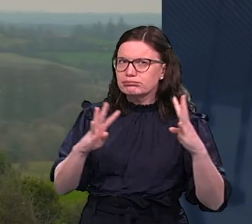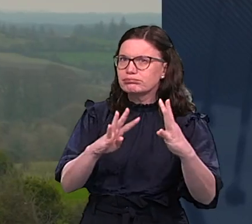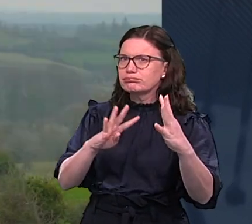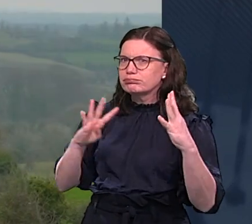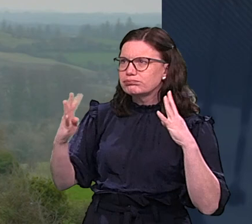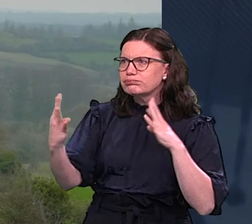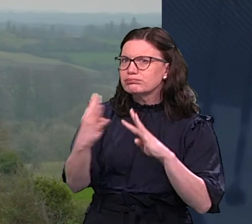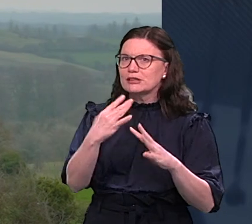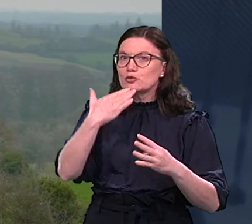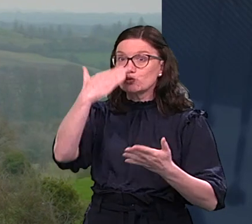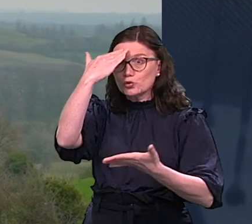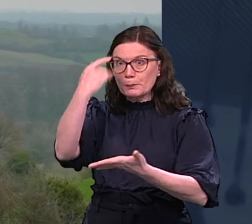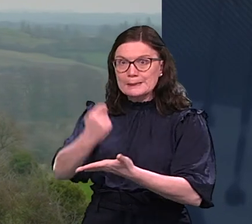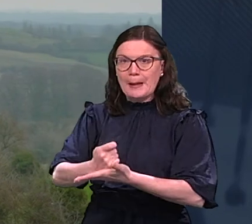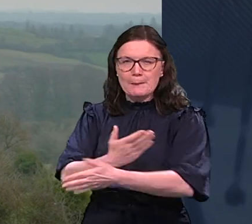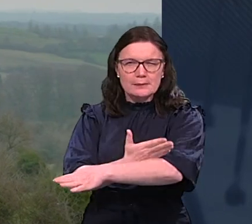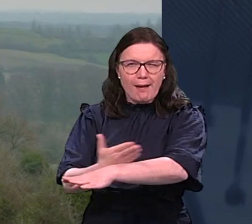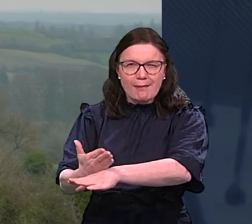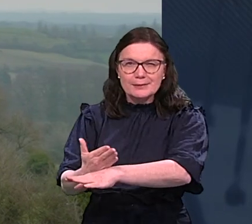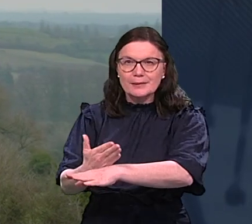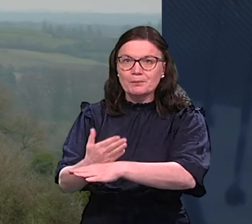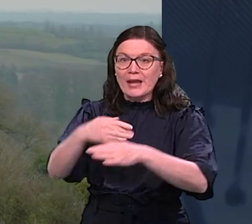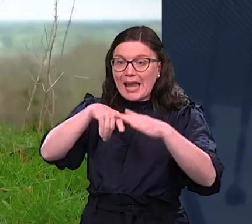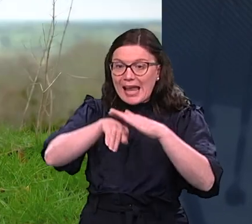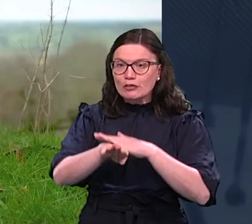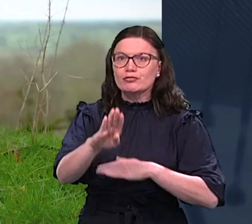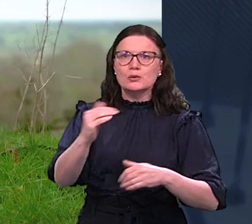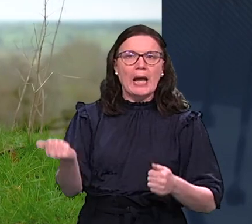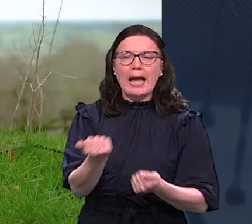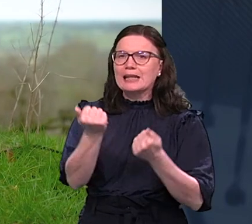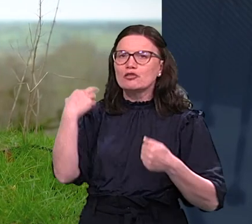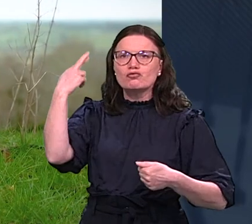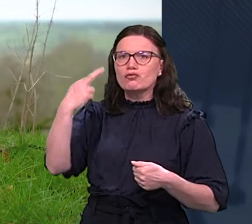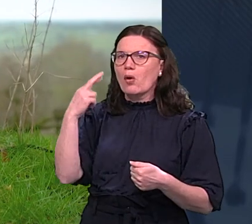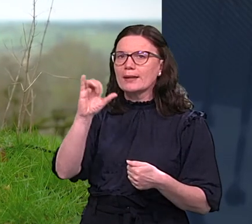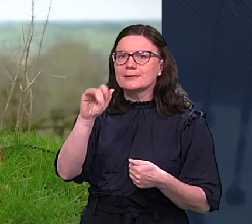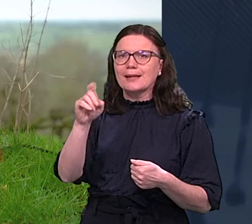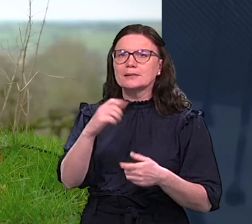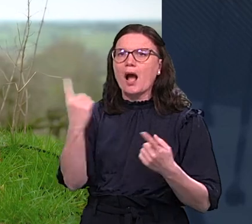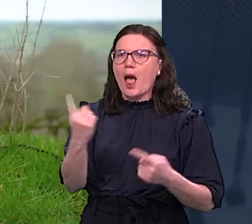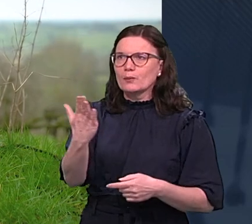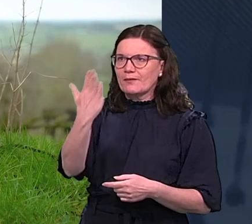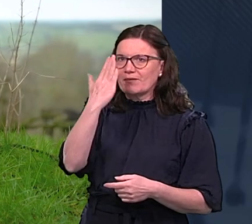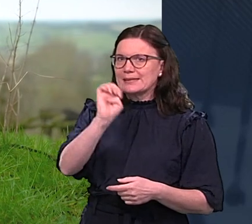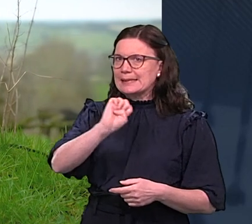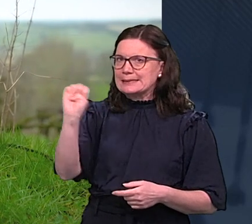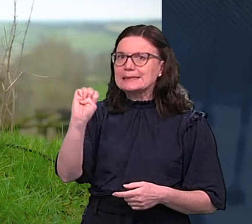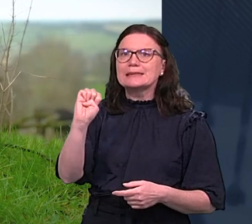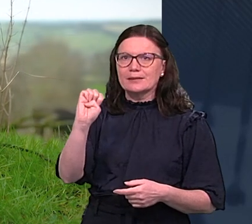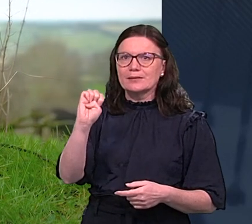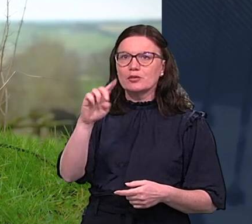Bealtaine. Entrance to all of the royal sites faces east, because your first god, the